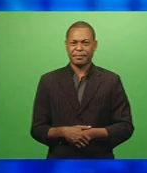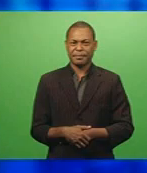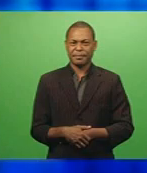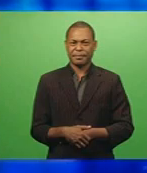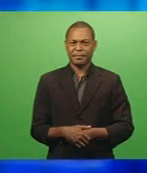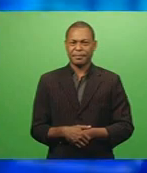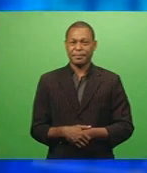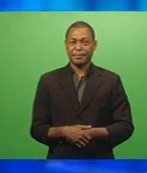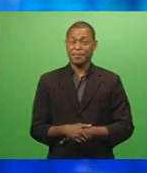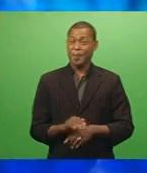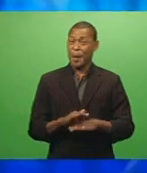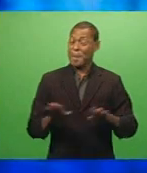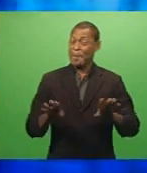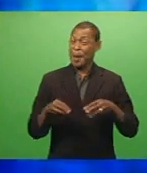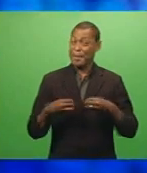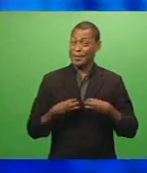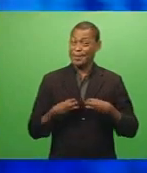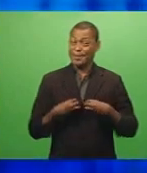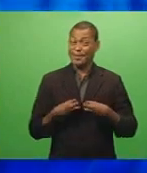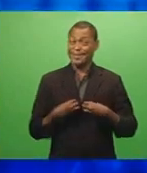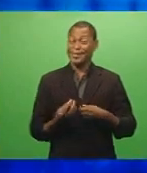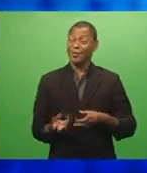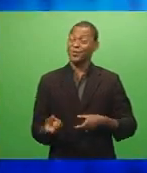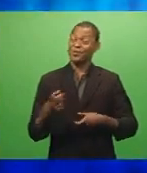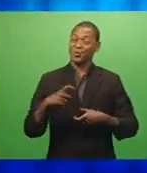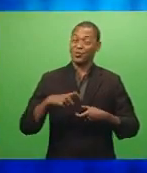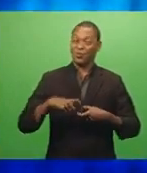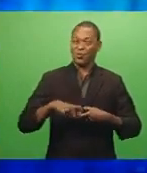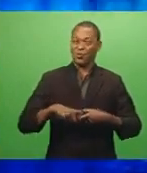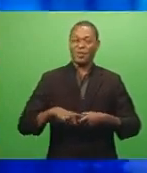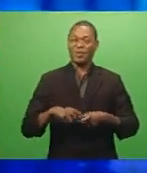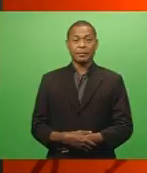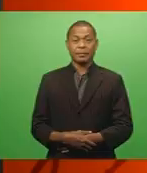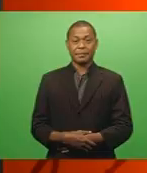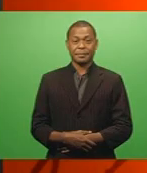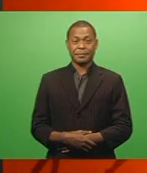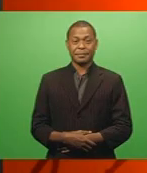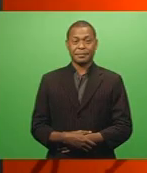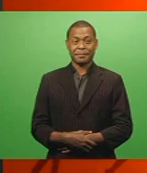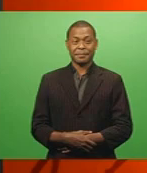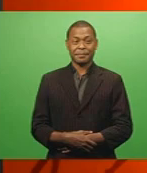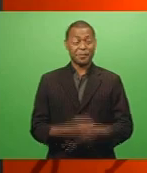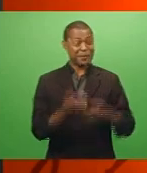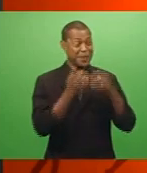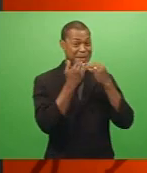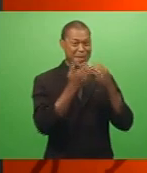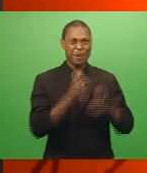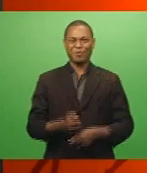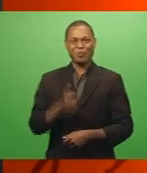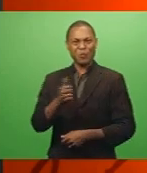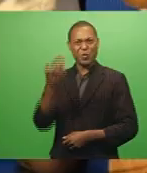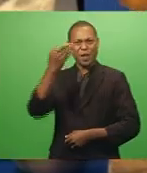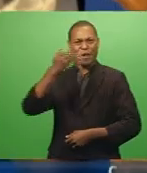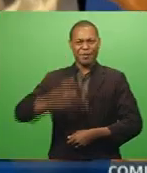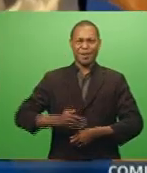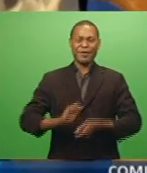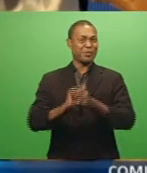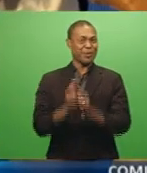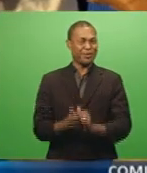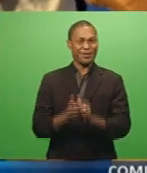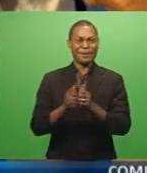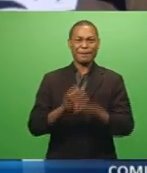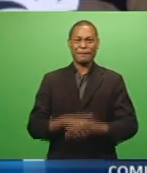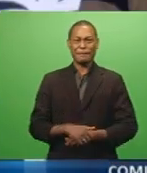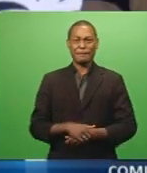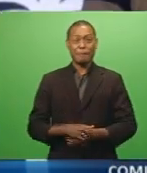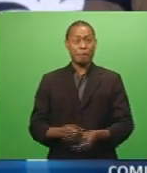And that's it from Business Tonight. We now join Jamie with the latest in sports. Thank you and good evening. Ahead in sports.